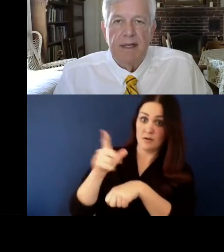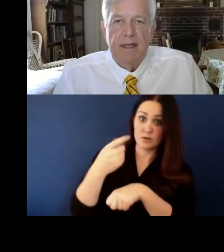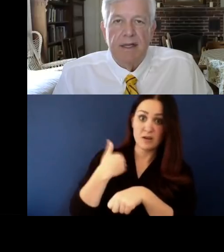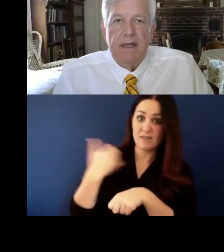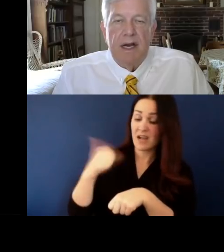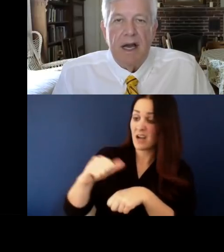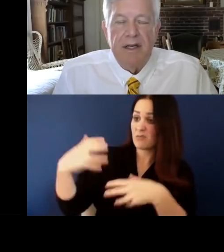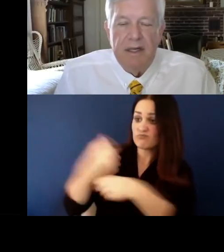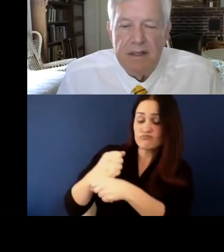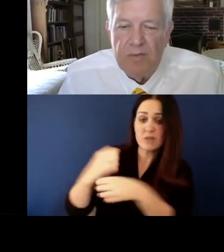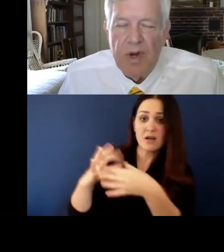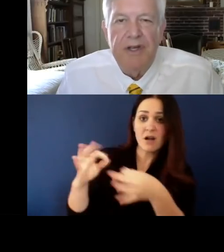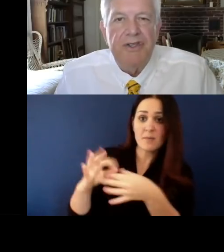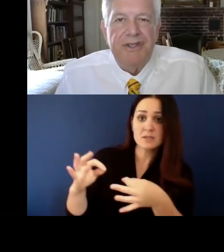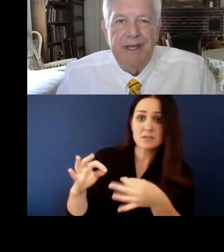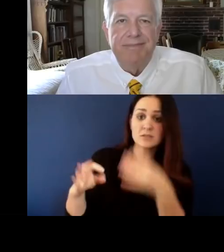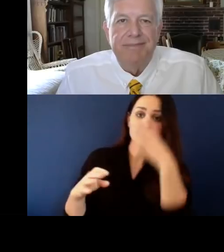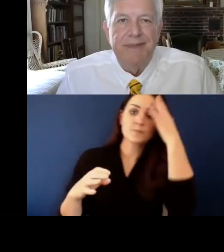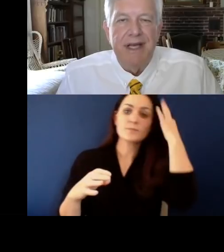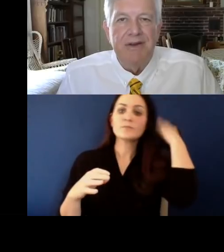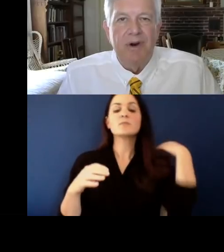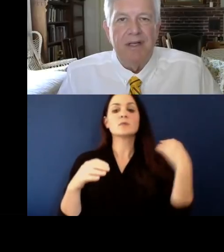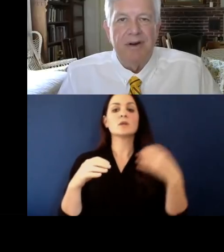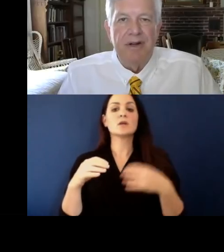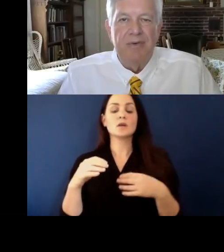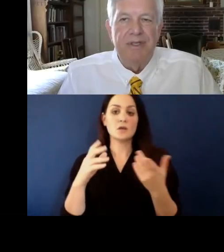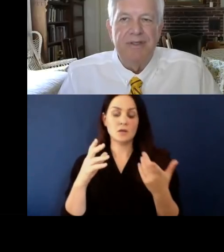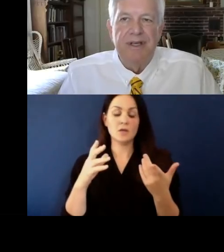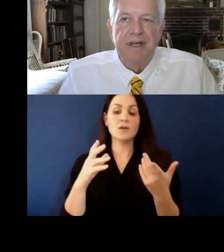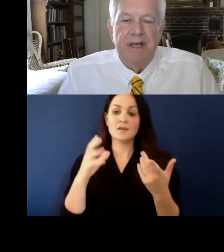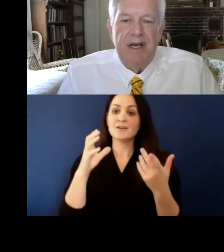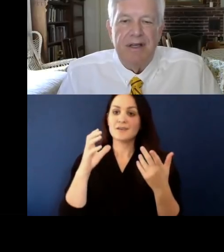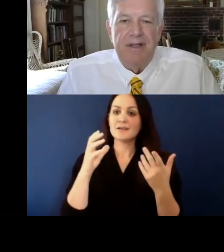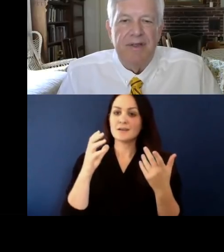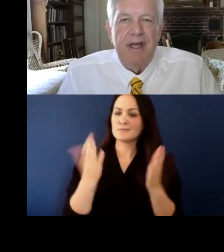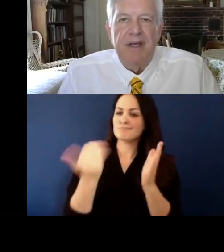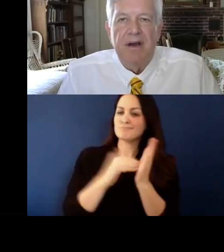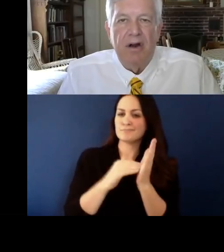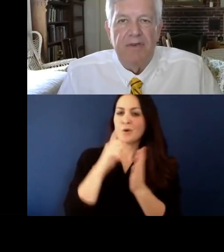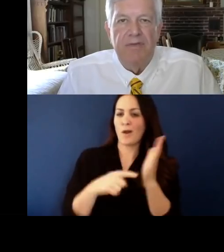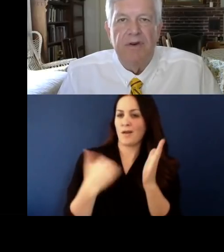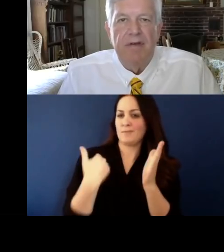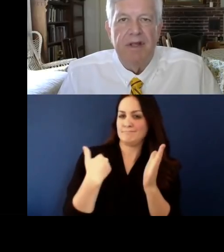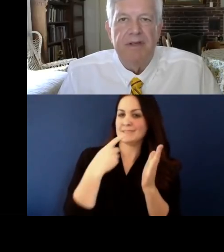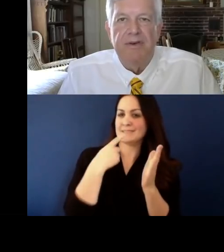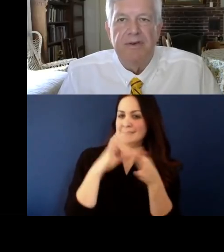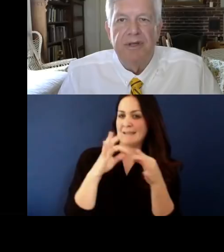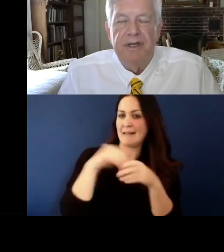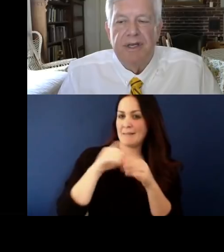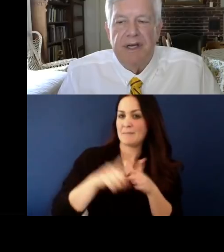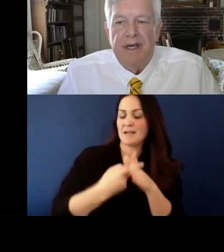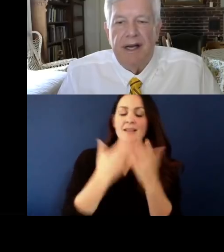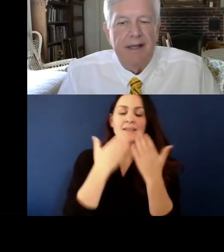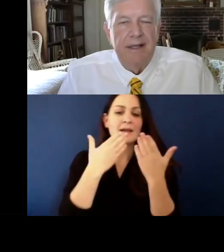comments? I want to just end where I started, which is to thank all of you for everything that you're